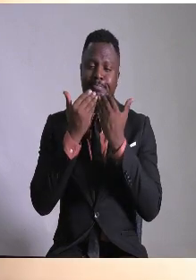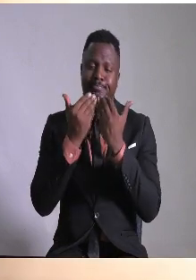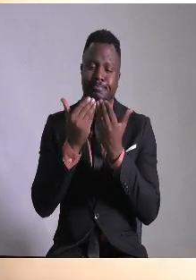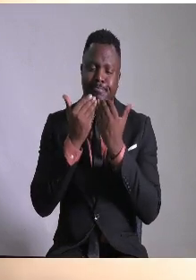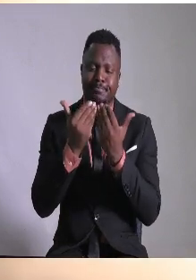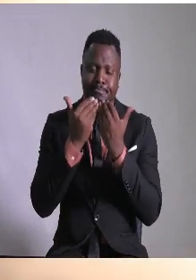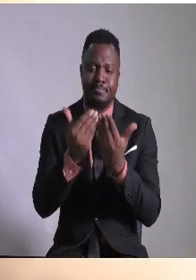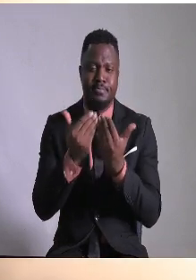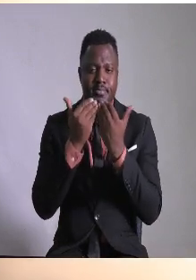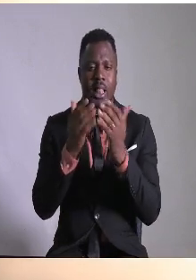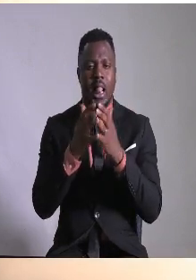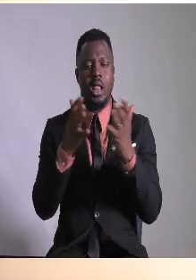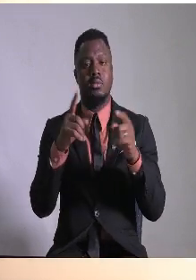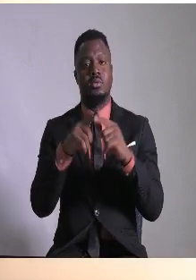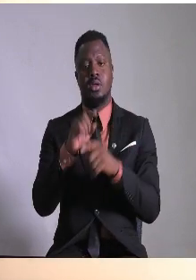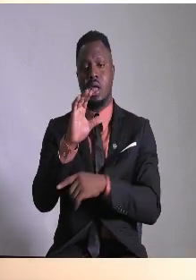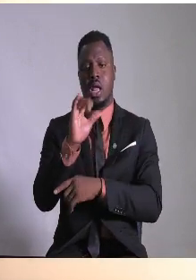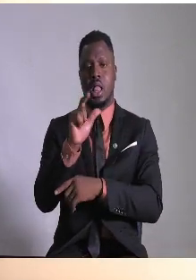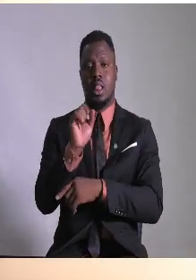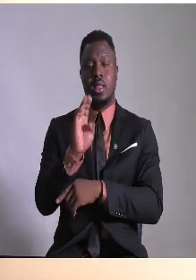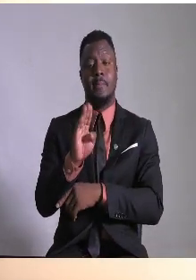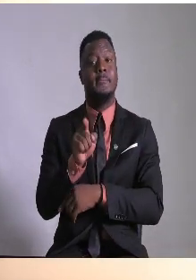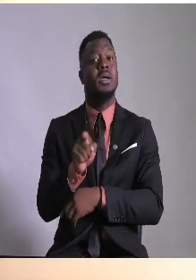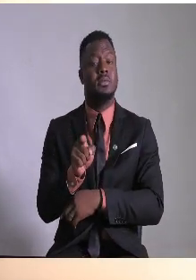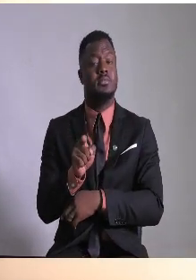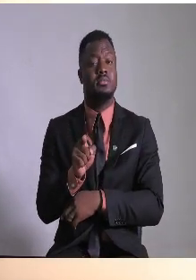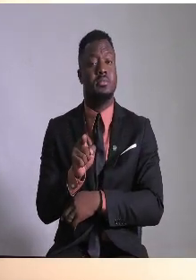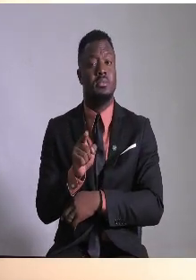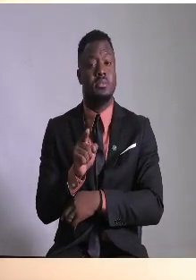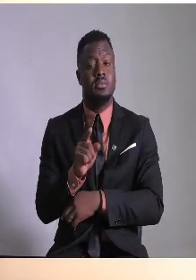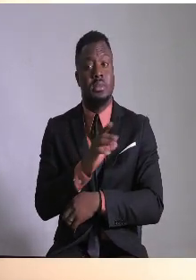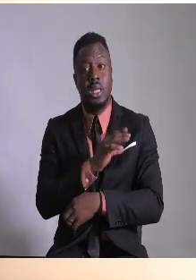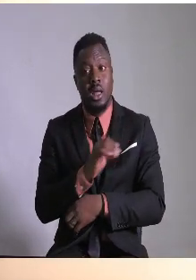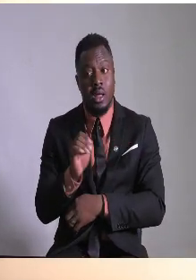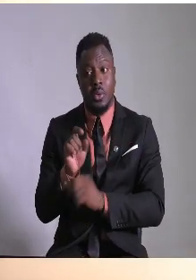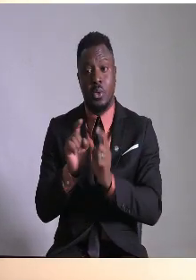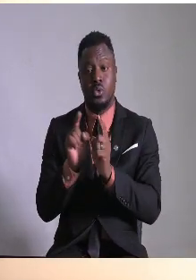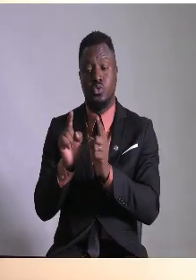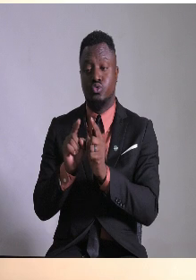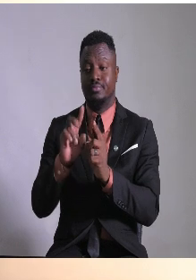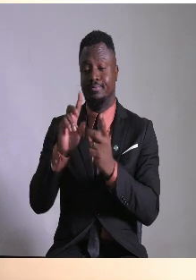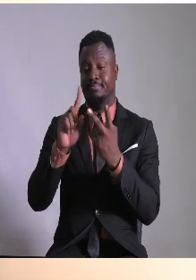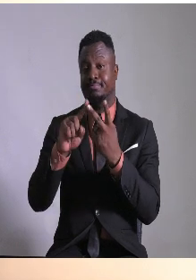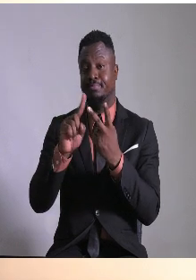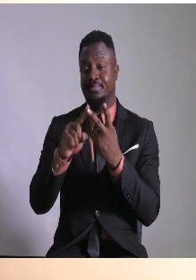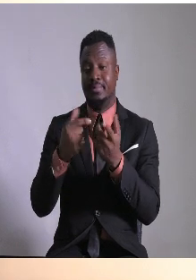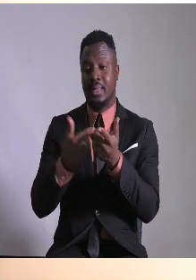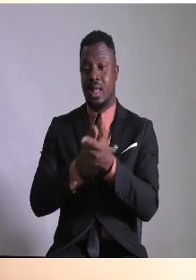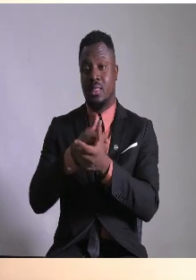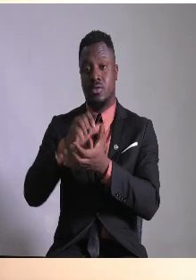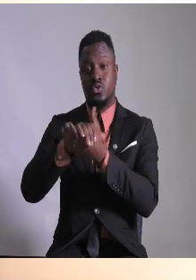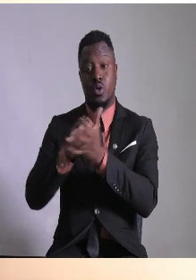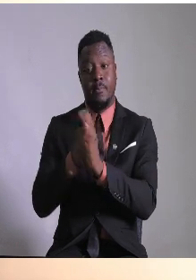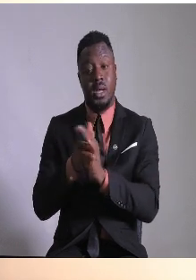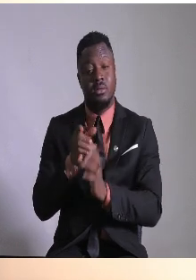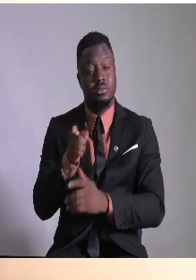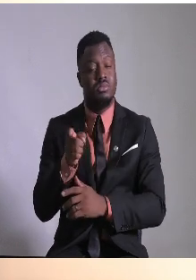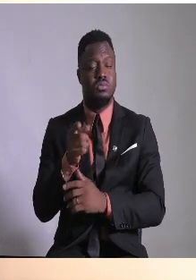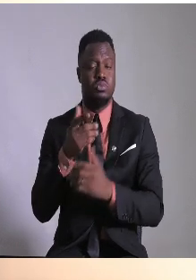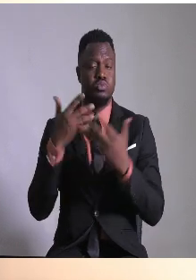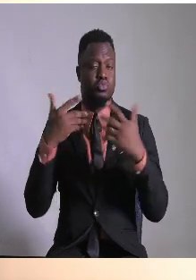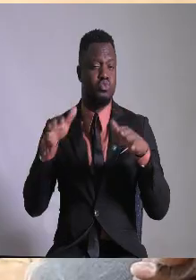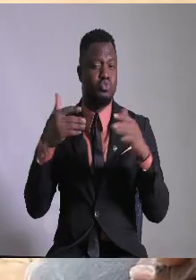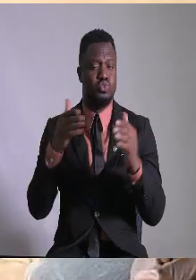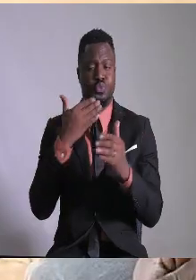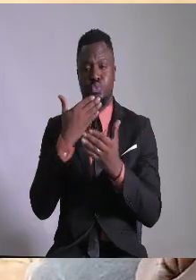very gratitude to CALID Ghana, and then secondly to Ghana Somubi